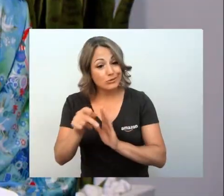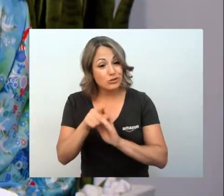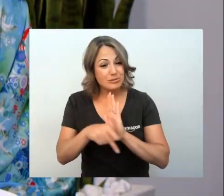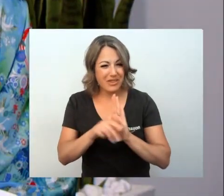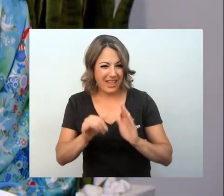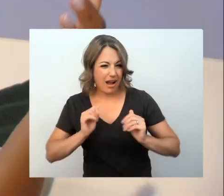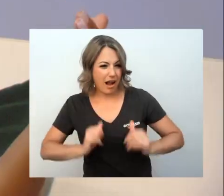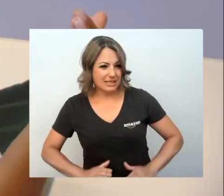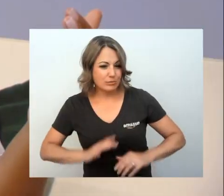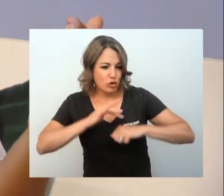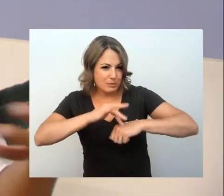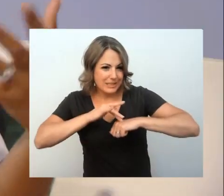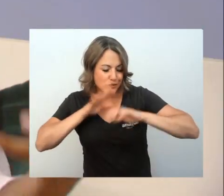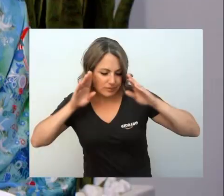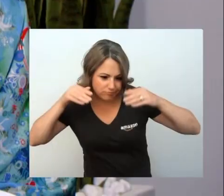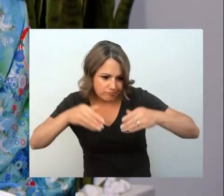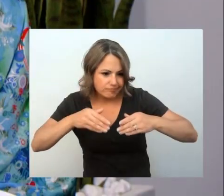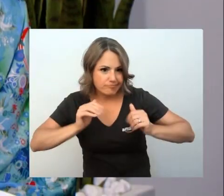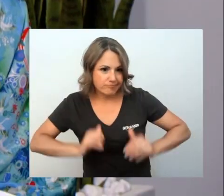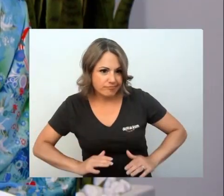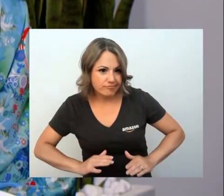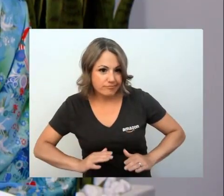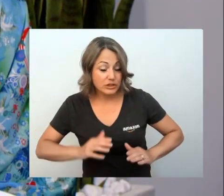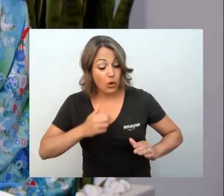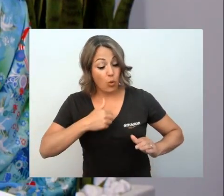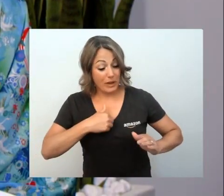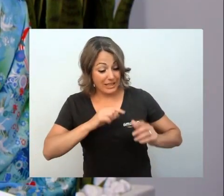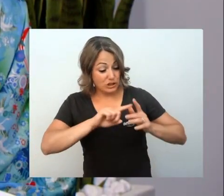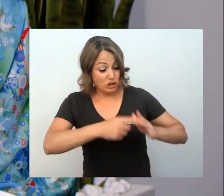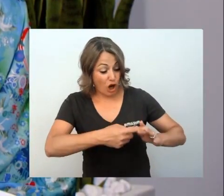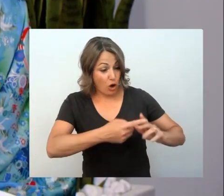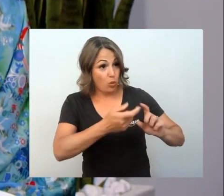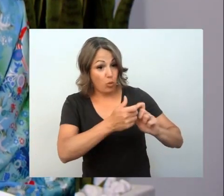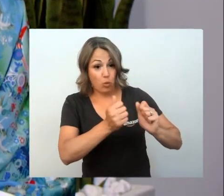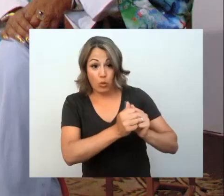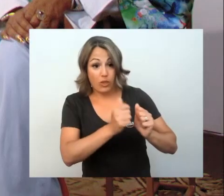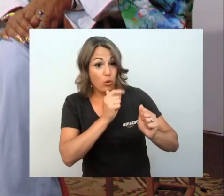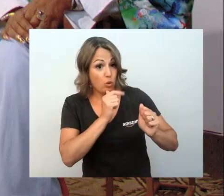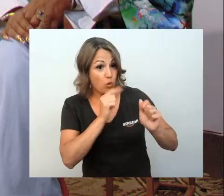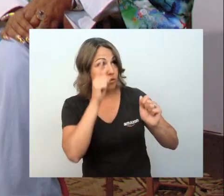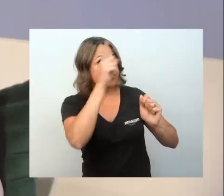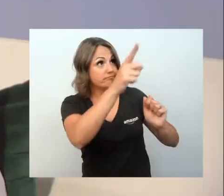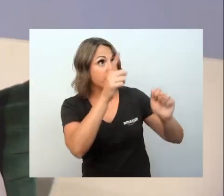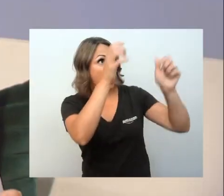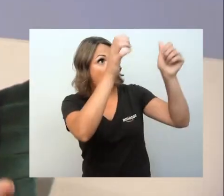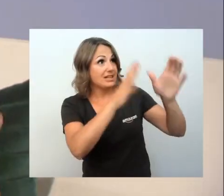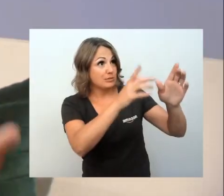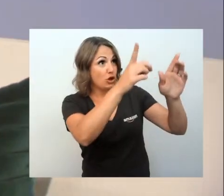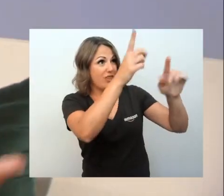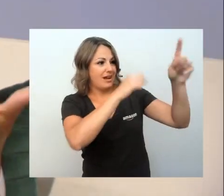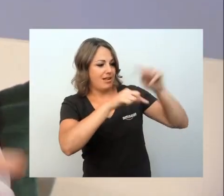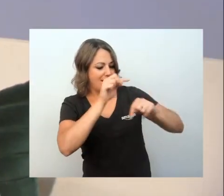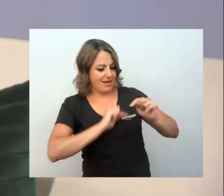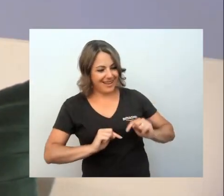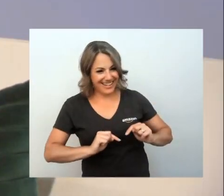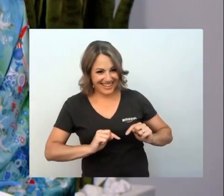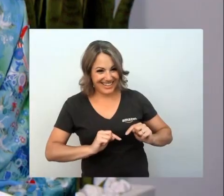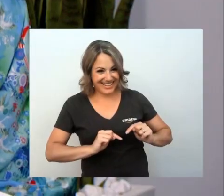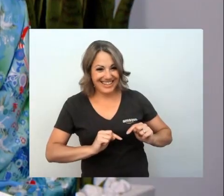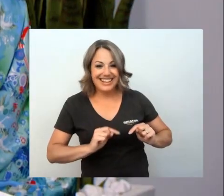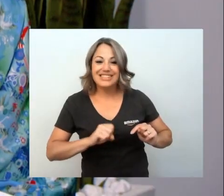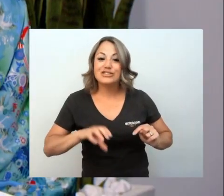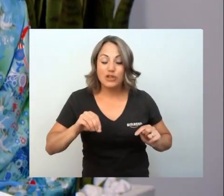means that you know we as leaders start with the customer and we work backwards. So at Amazon, while we make sure we pay attention